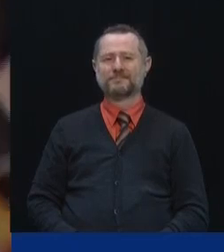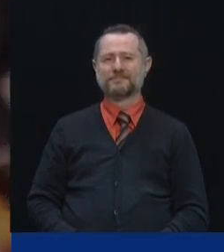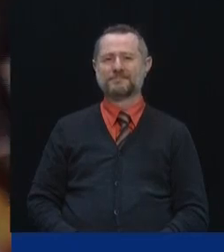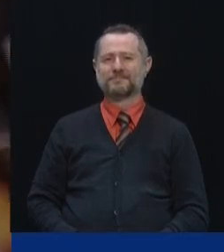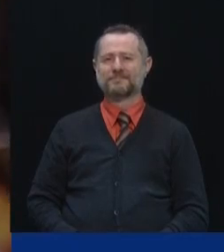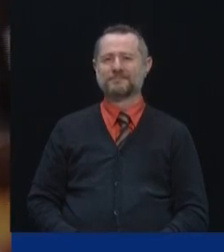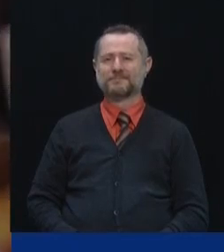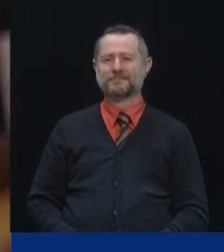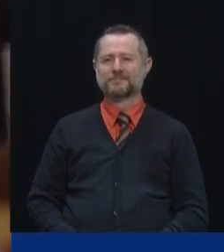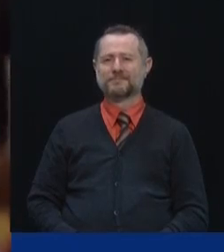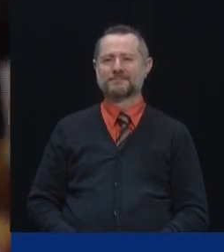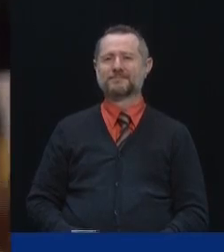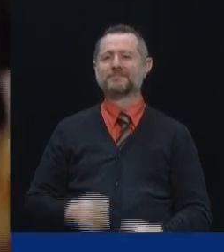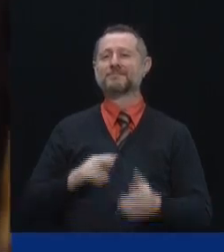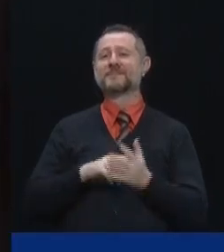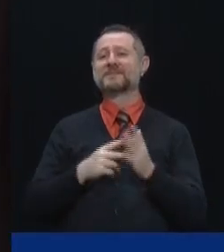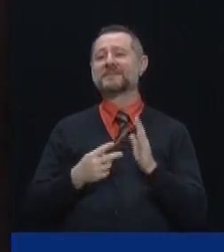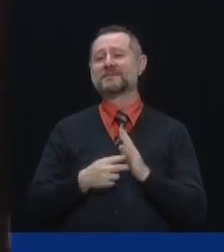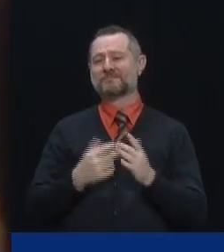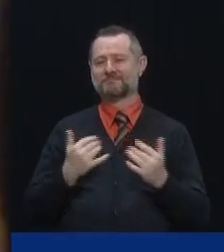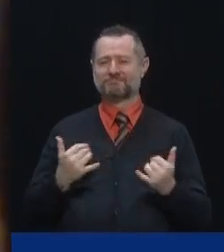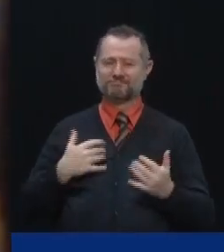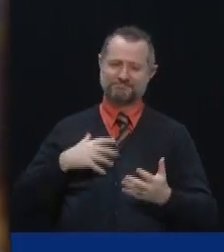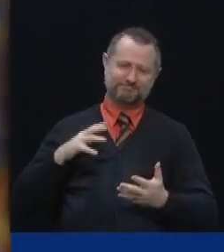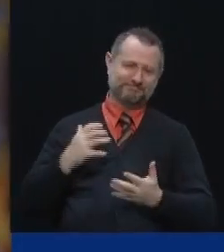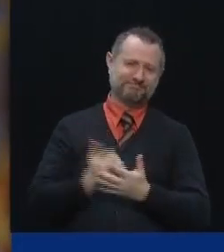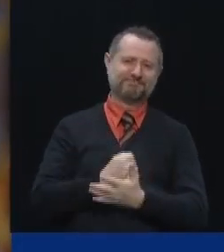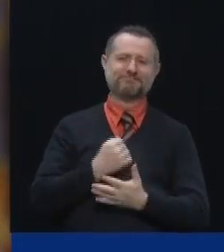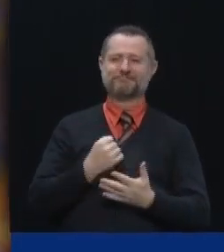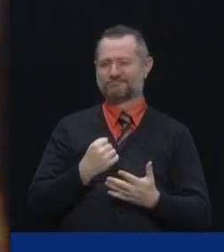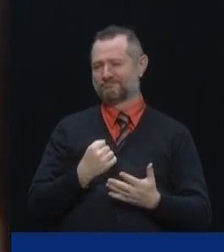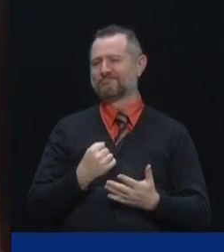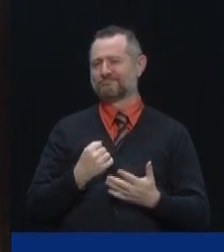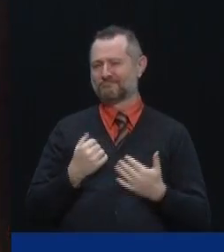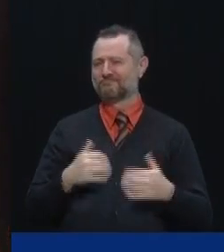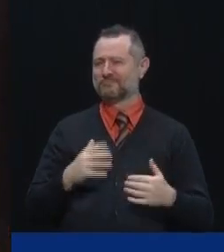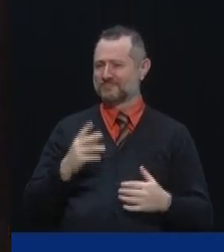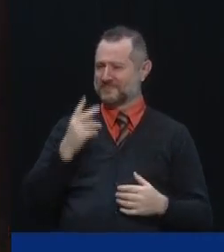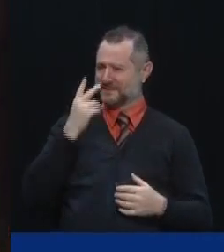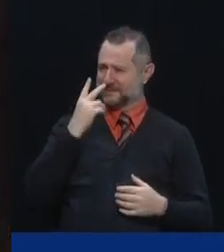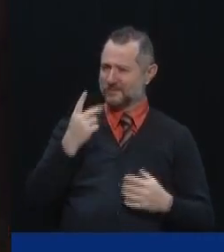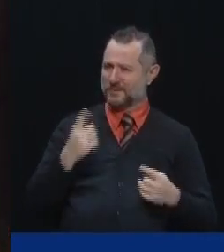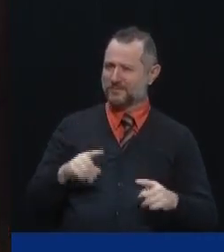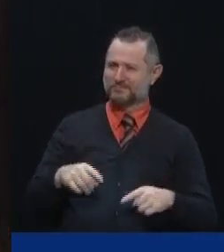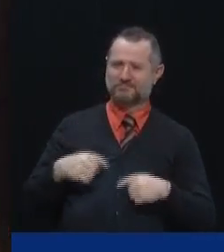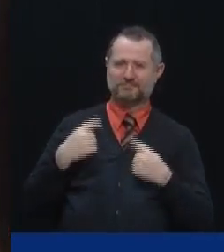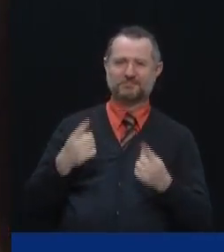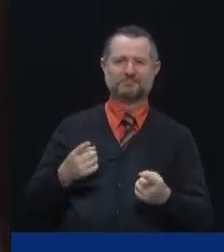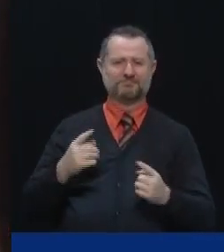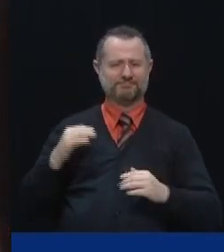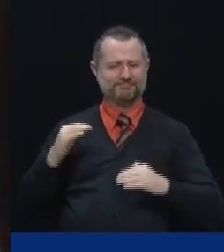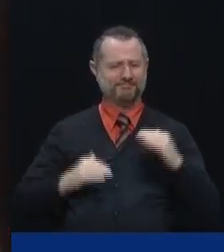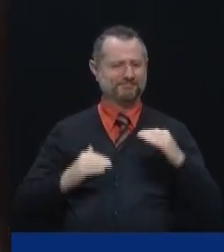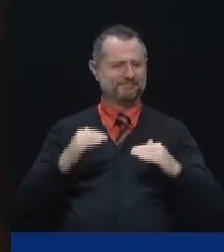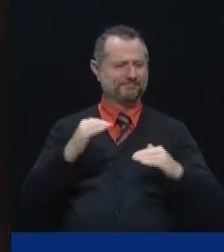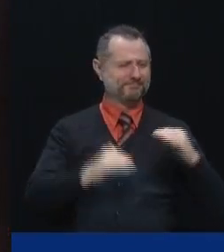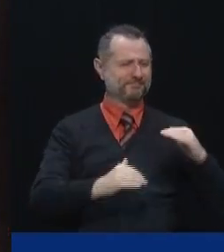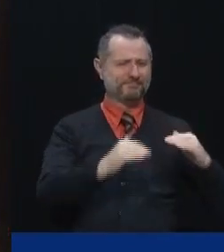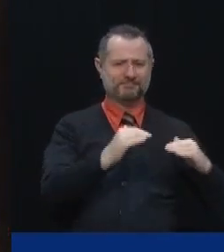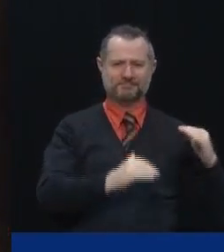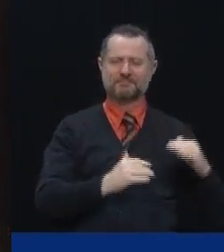Let's take the moment and recognize the injustices that existed and correct